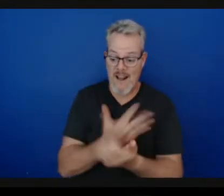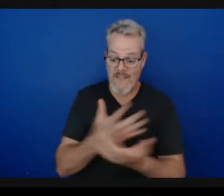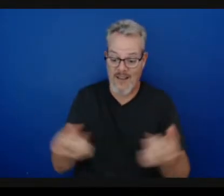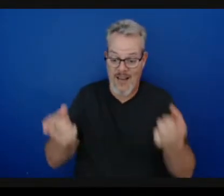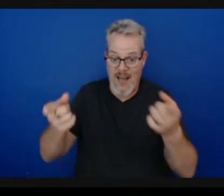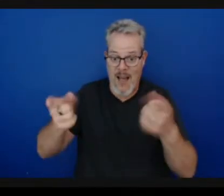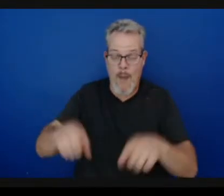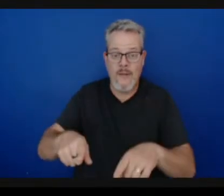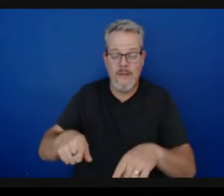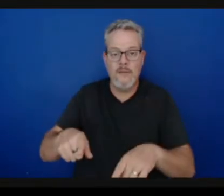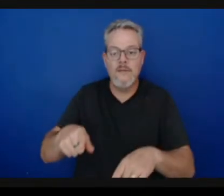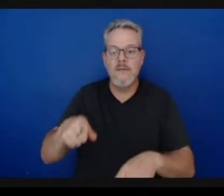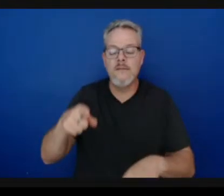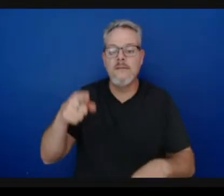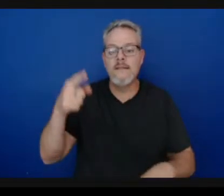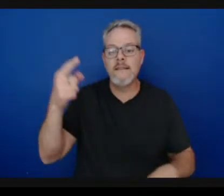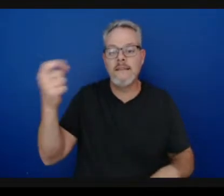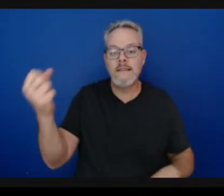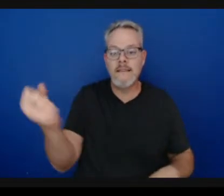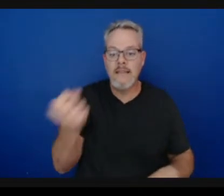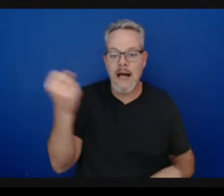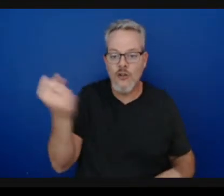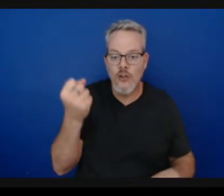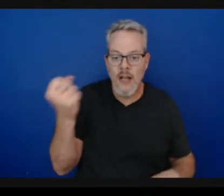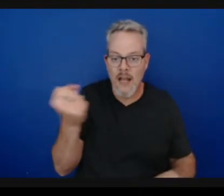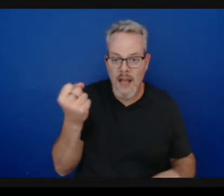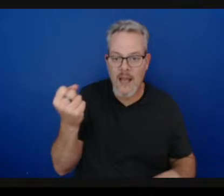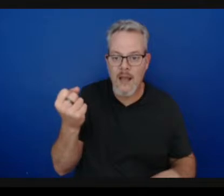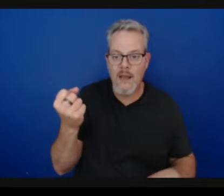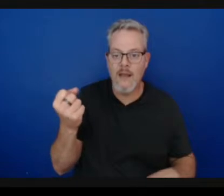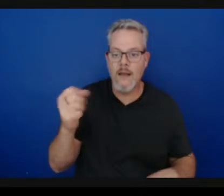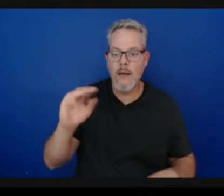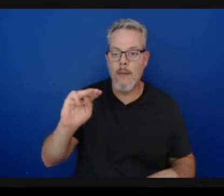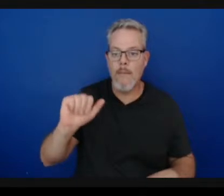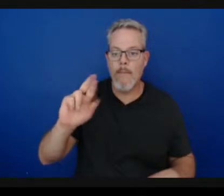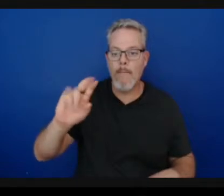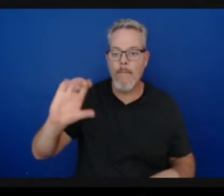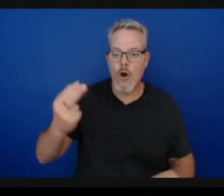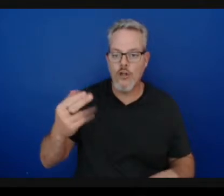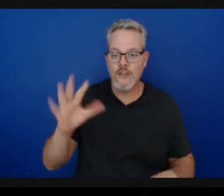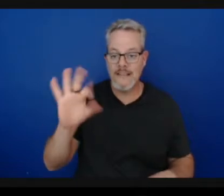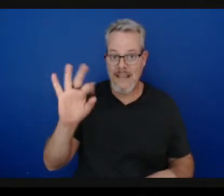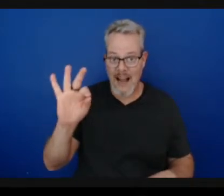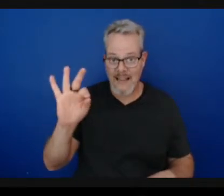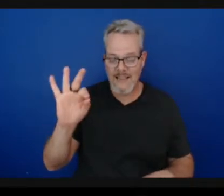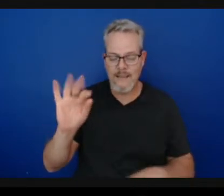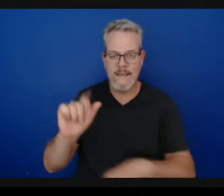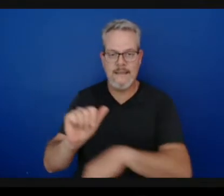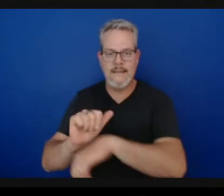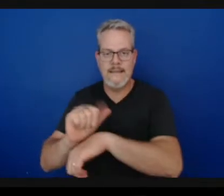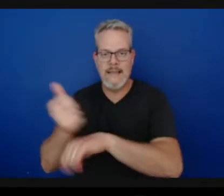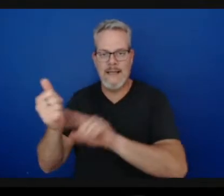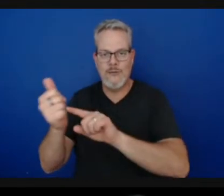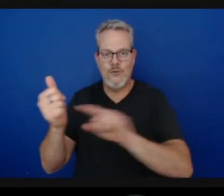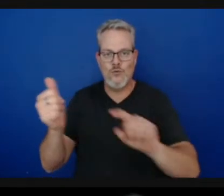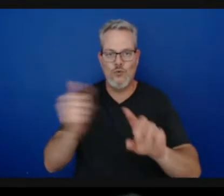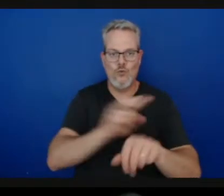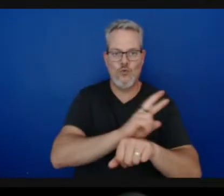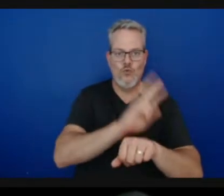p.m. Dane, I believe, will be there. So you can go look for him at that point if you'd like to talk story with us in